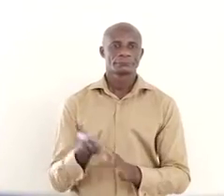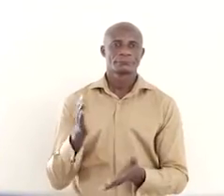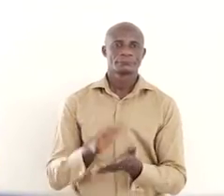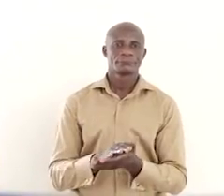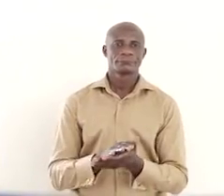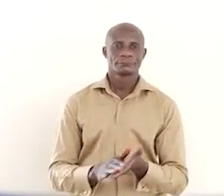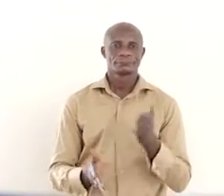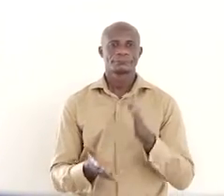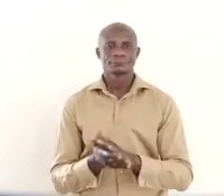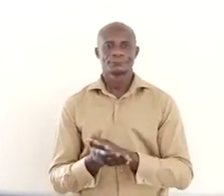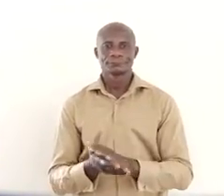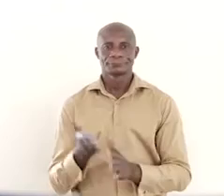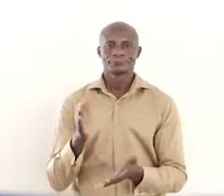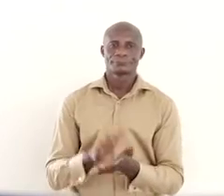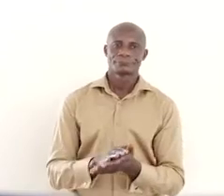I